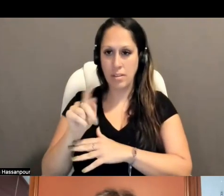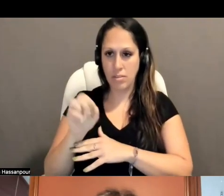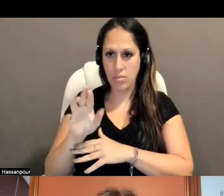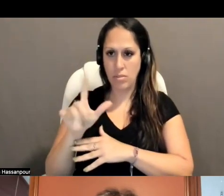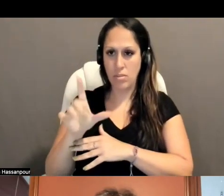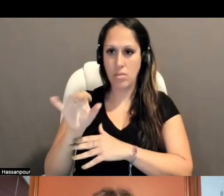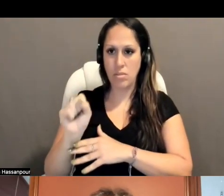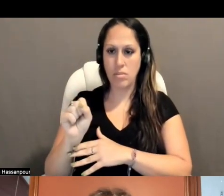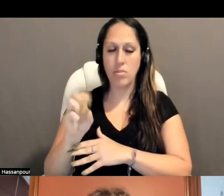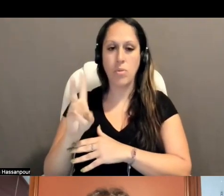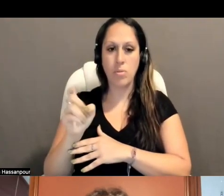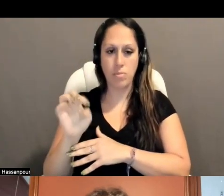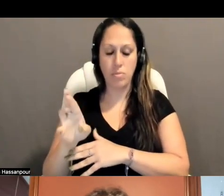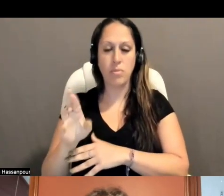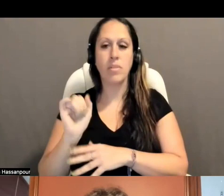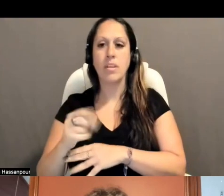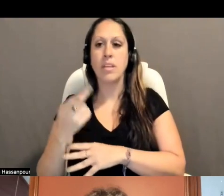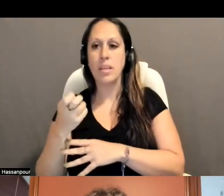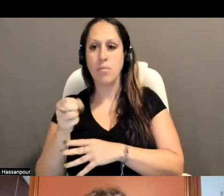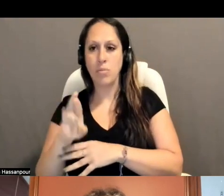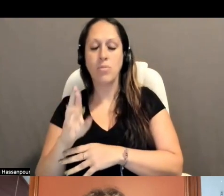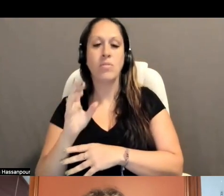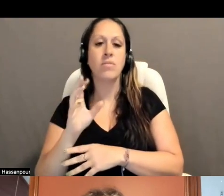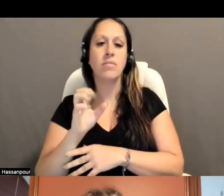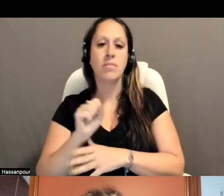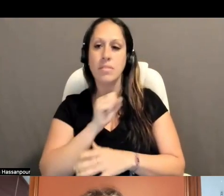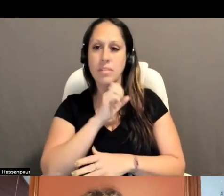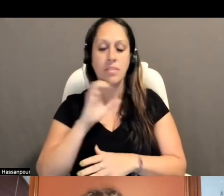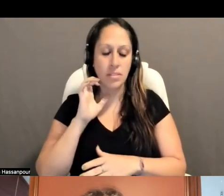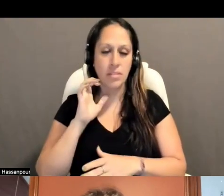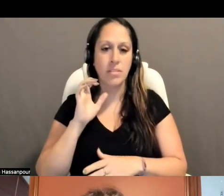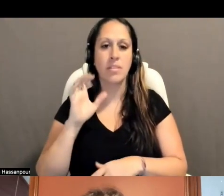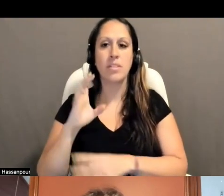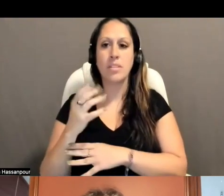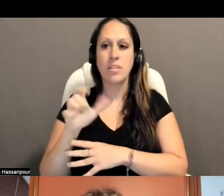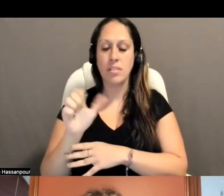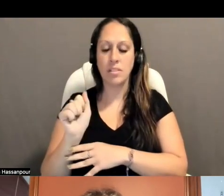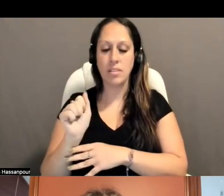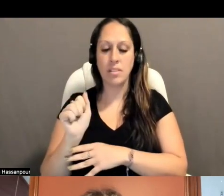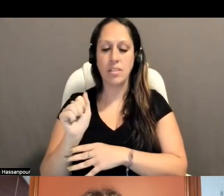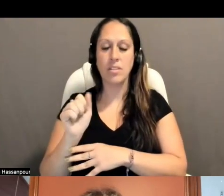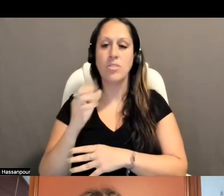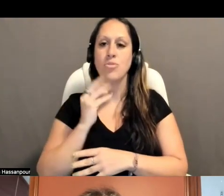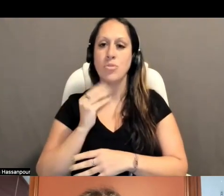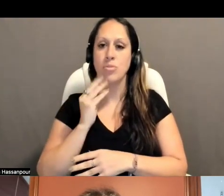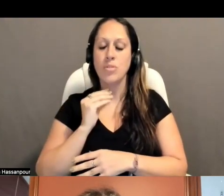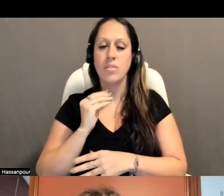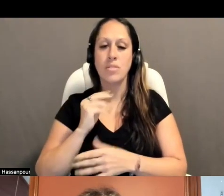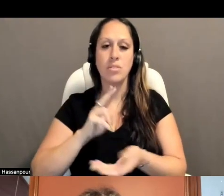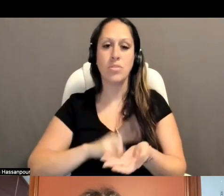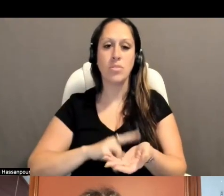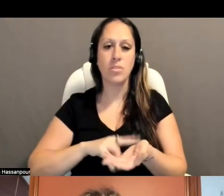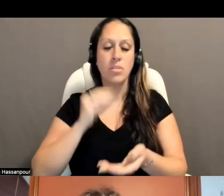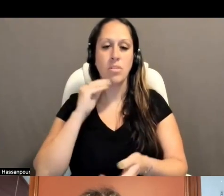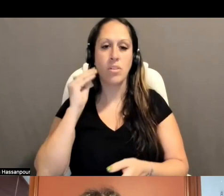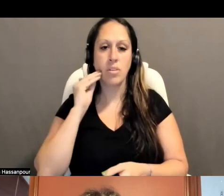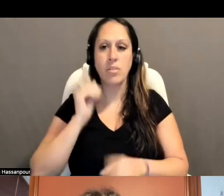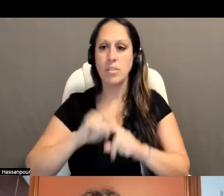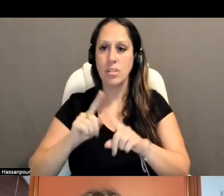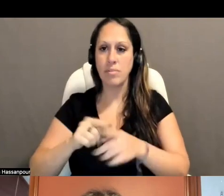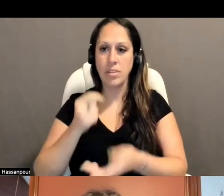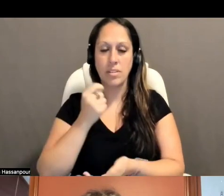in such places as the Hebrew Senior Center and the Chelsea Jewish Nursing Home, as well as celebrations and synagogue